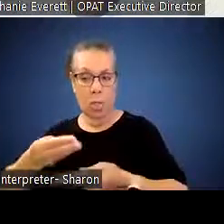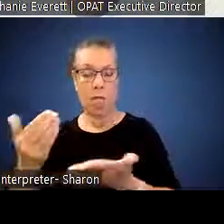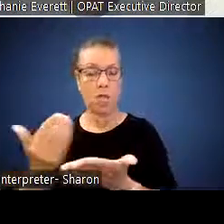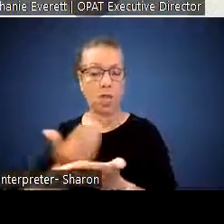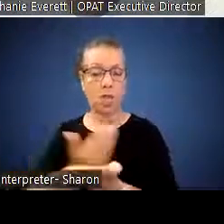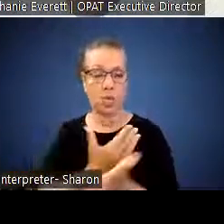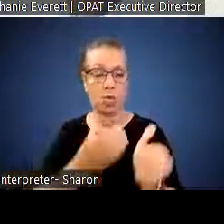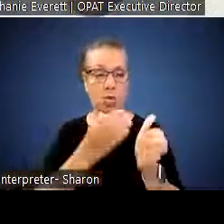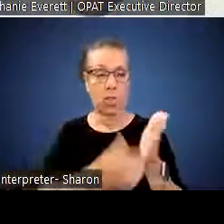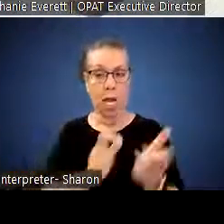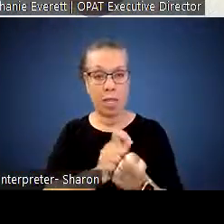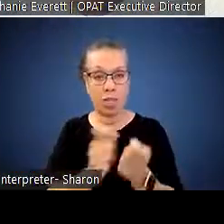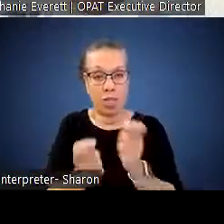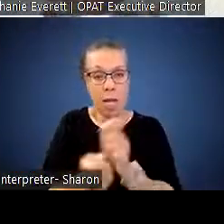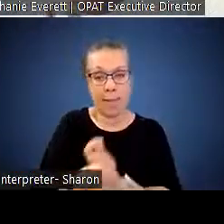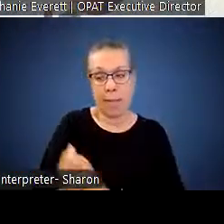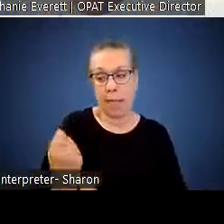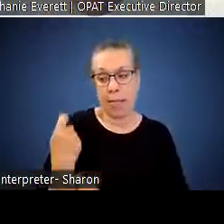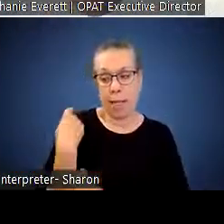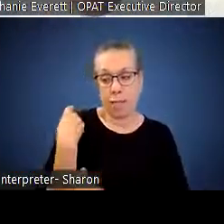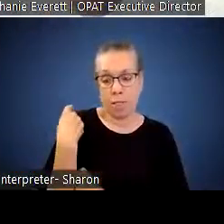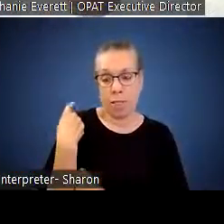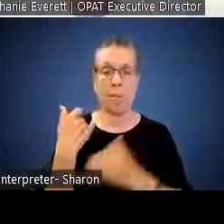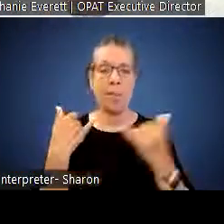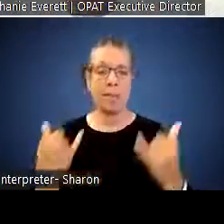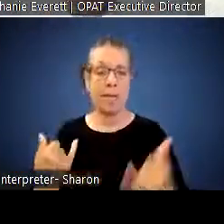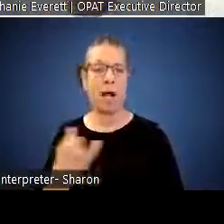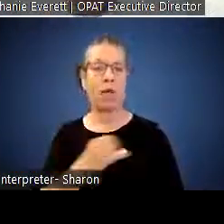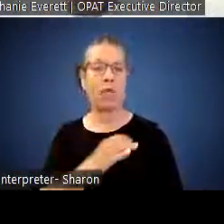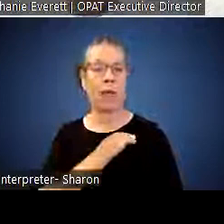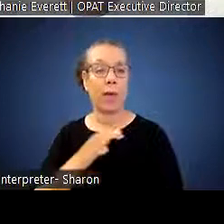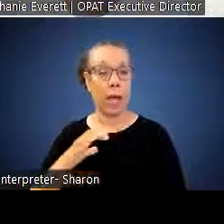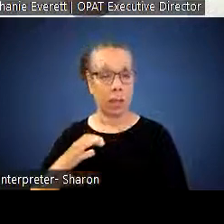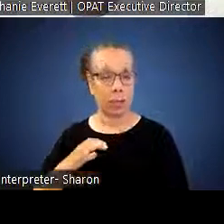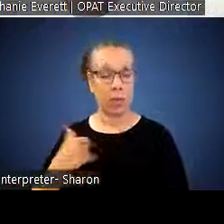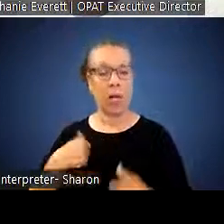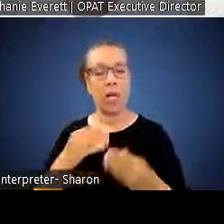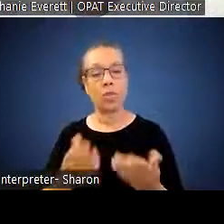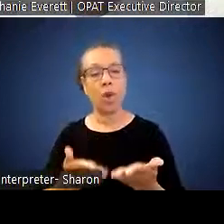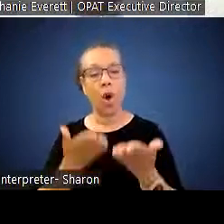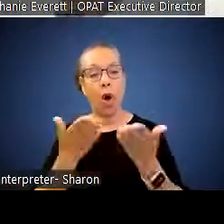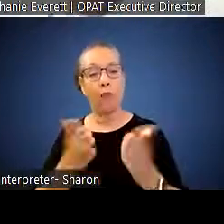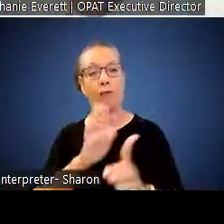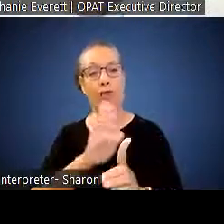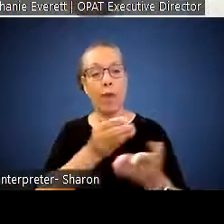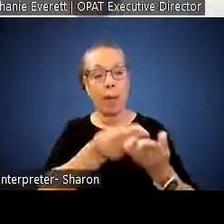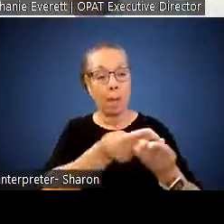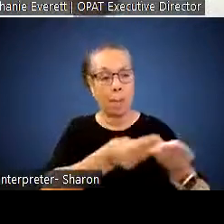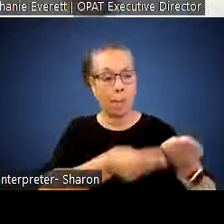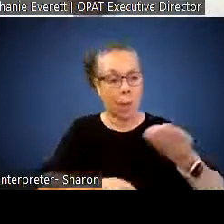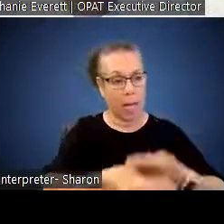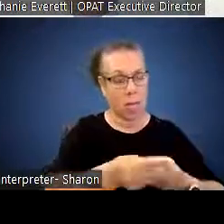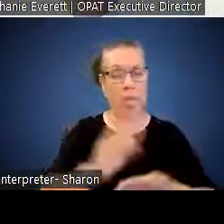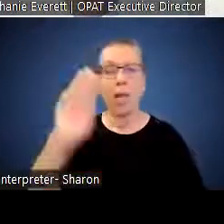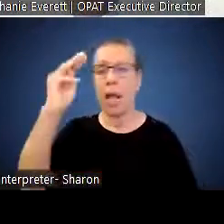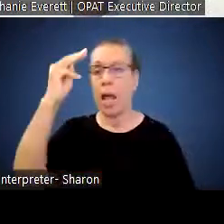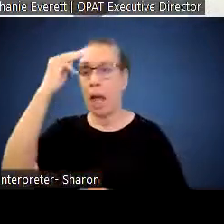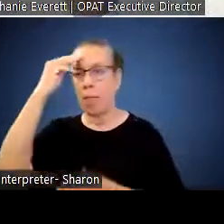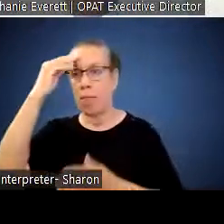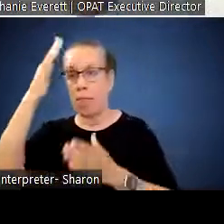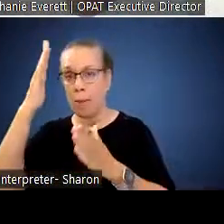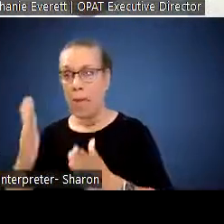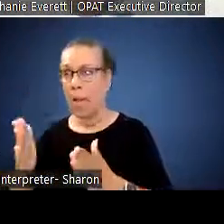was changed last year. City Council now has been able to offer their budget, and then the mayor, as